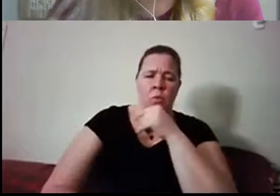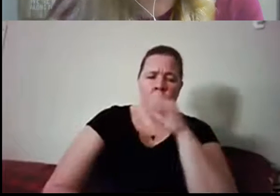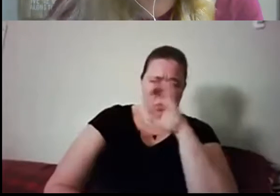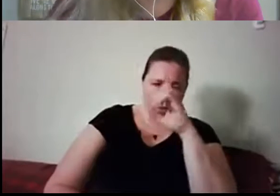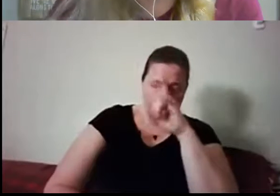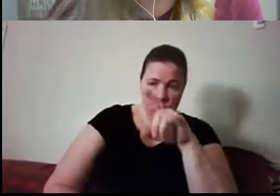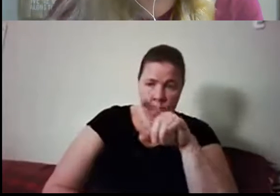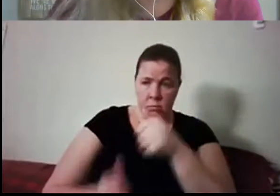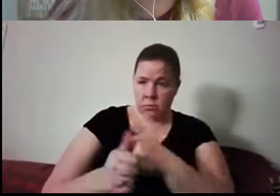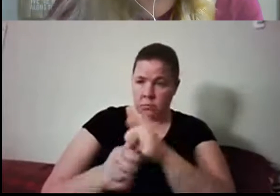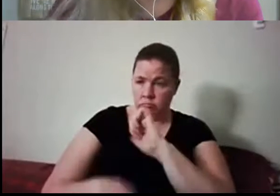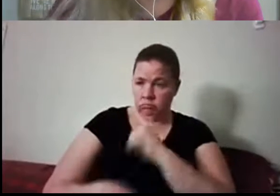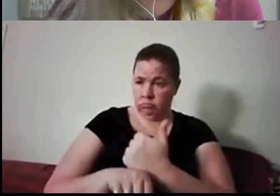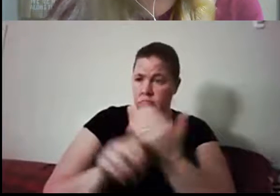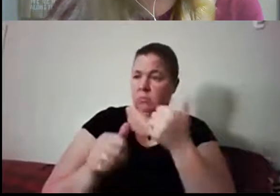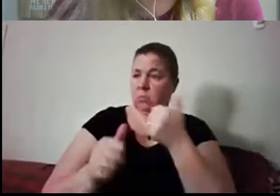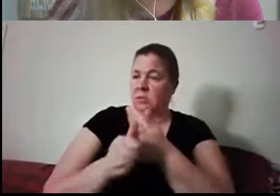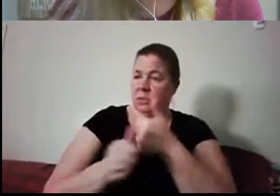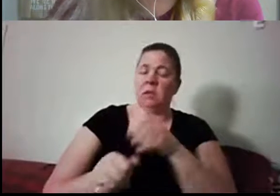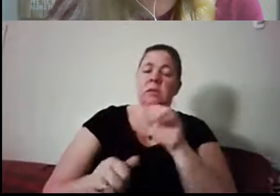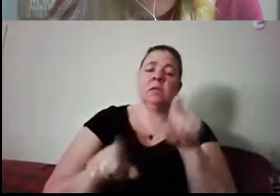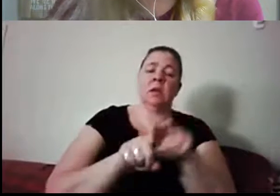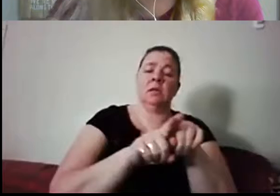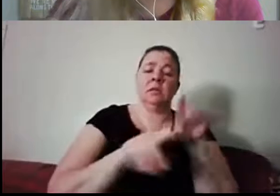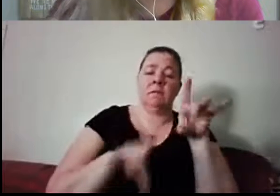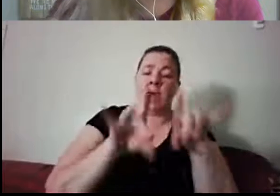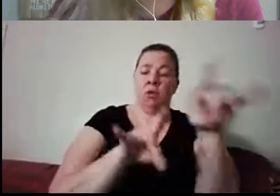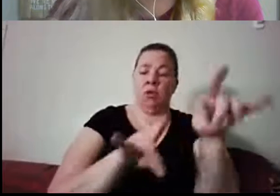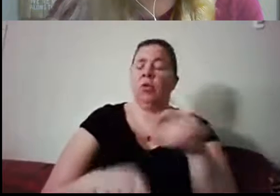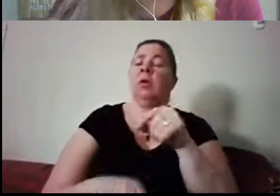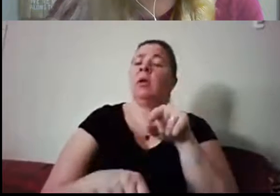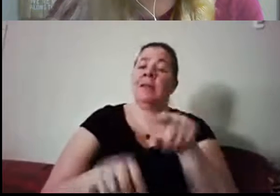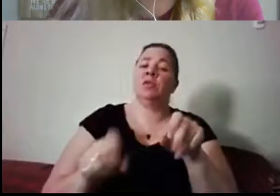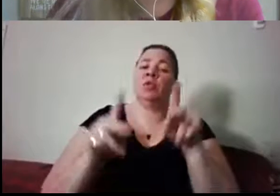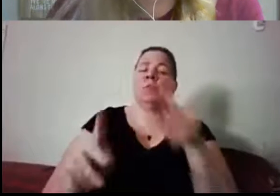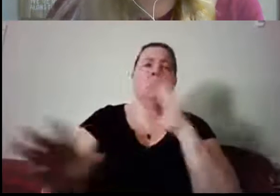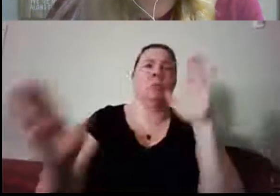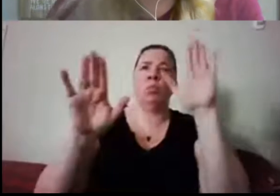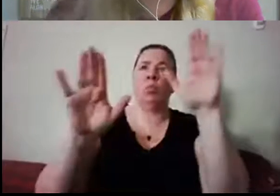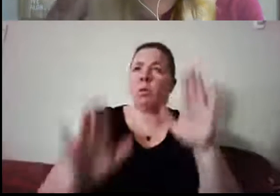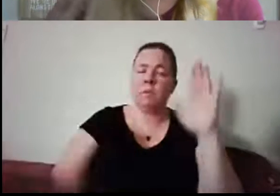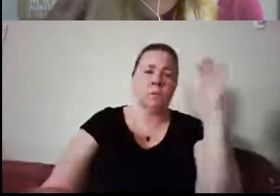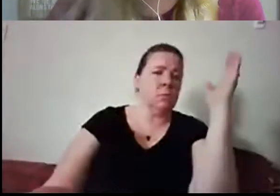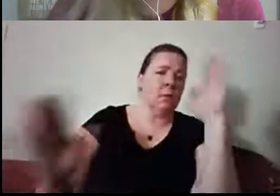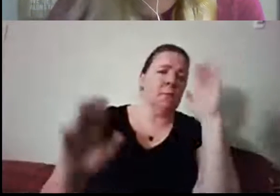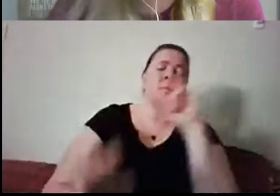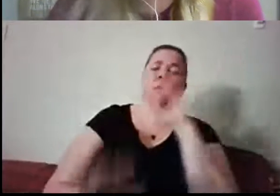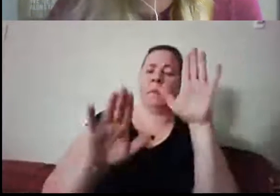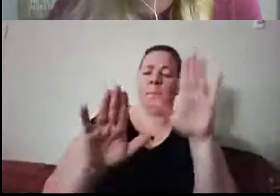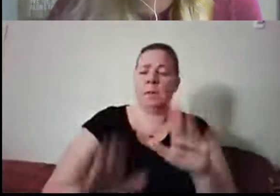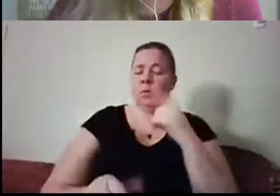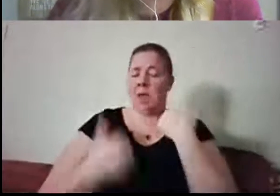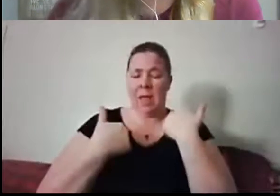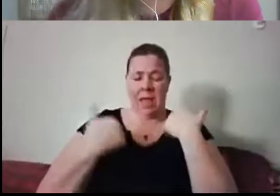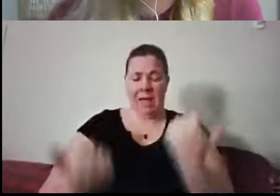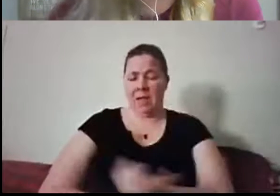be a founder, already a founder, or so on and so forth, this opportunity is astronomical. We have everything you're